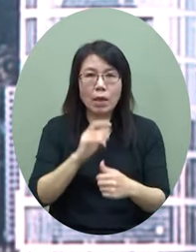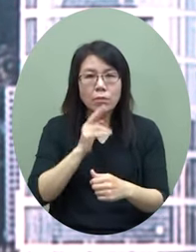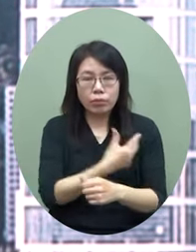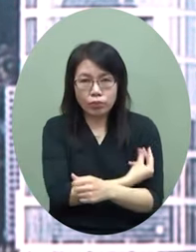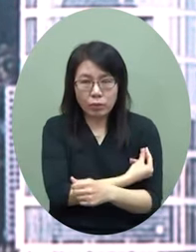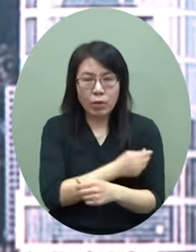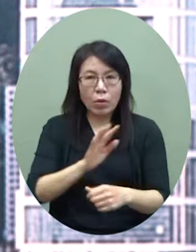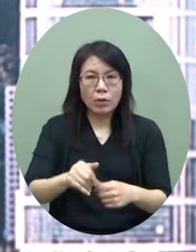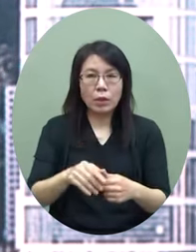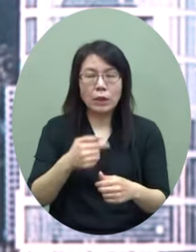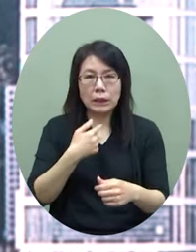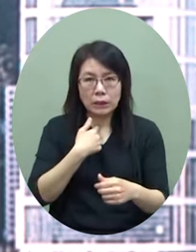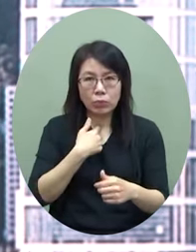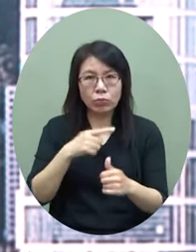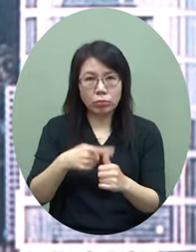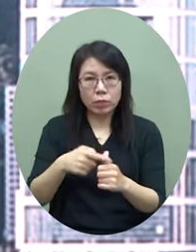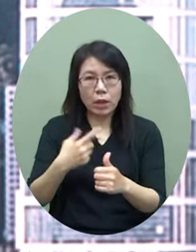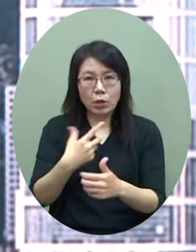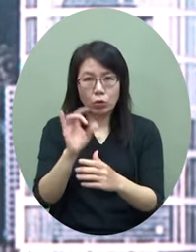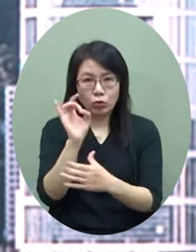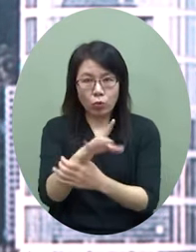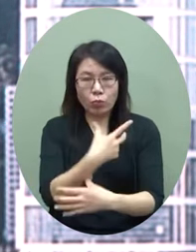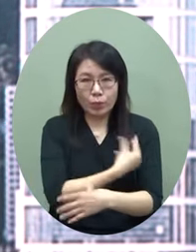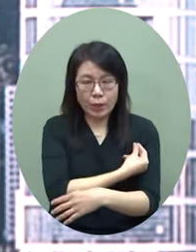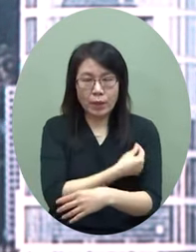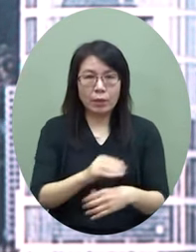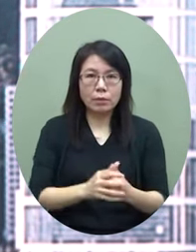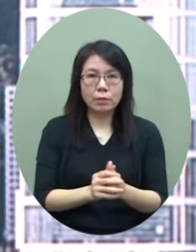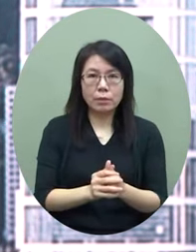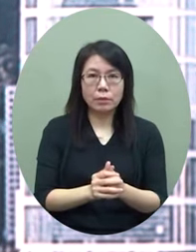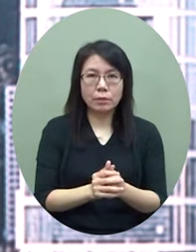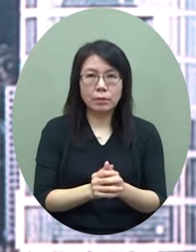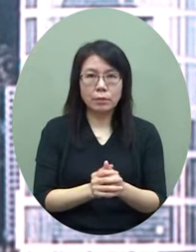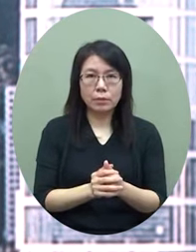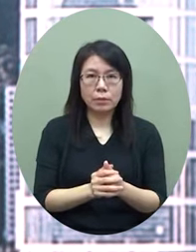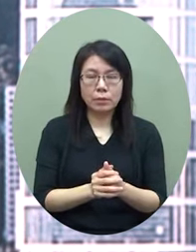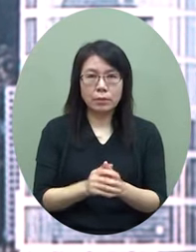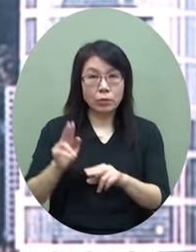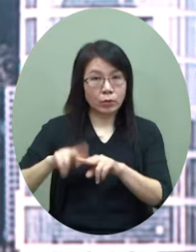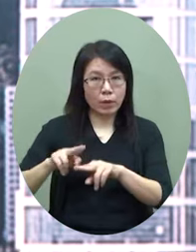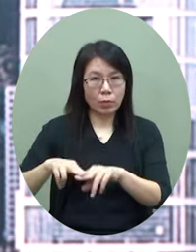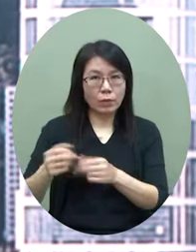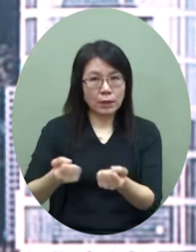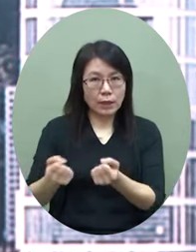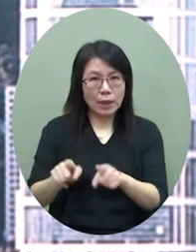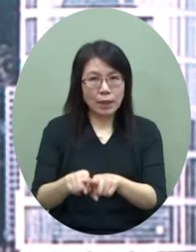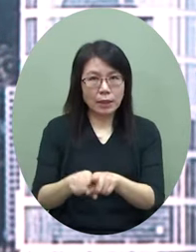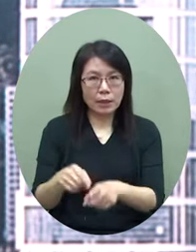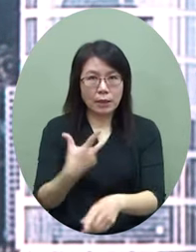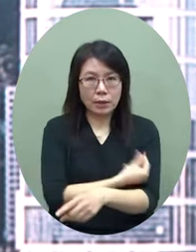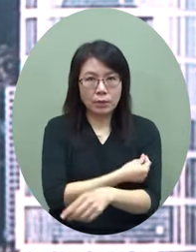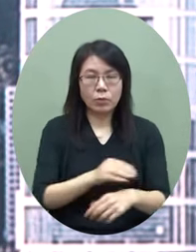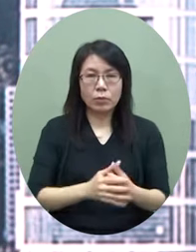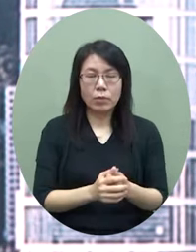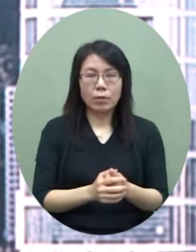vaccinatedas early as possibletogether with the mainland truck driversso thatthere could be greaterassurance